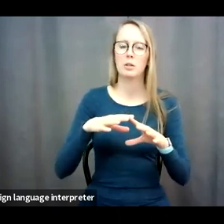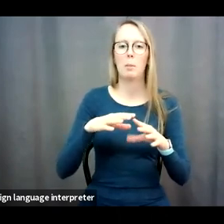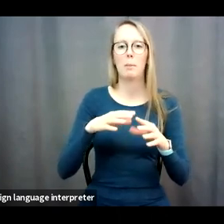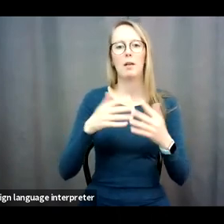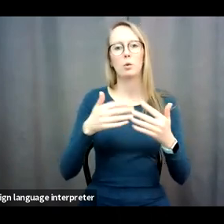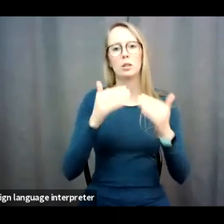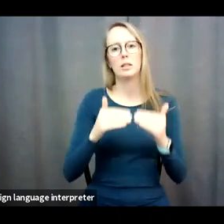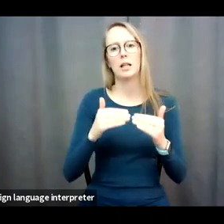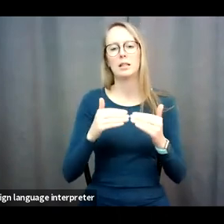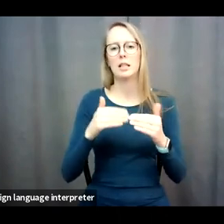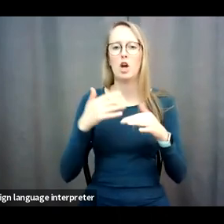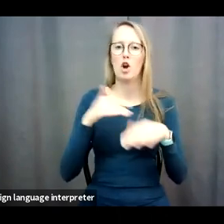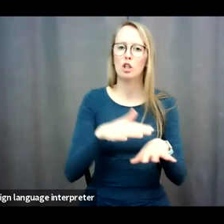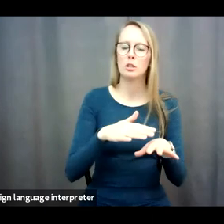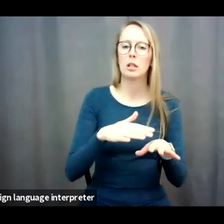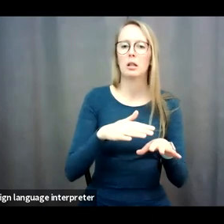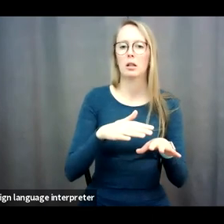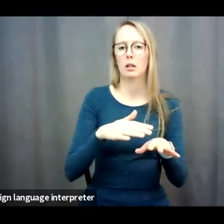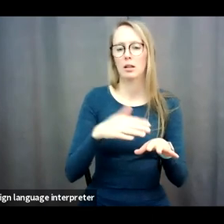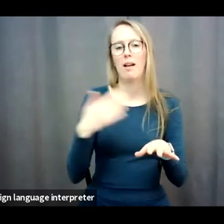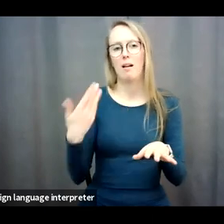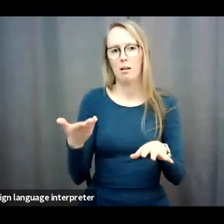is nothing about us without us.